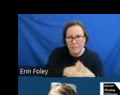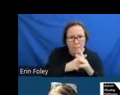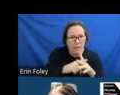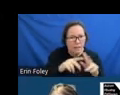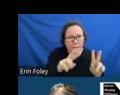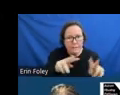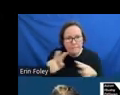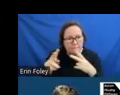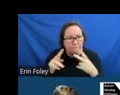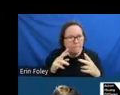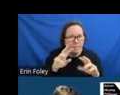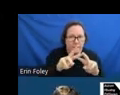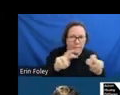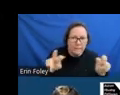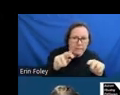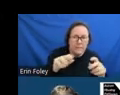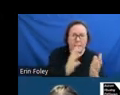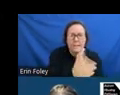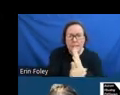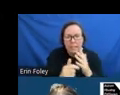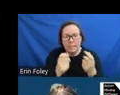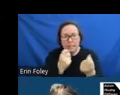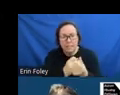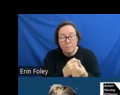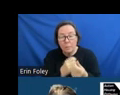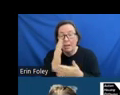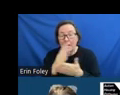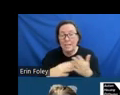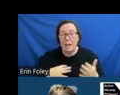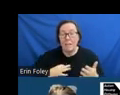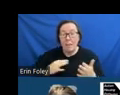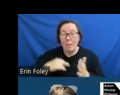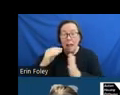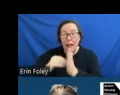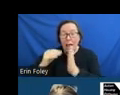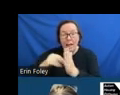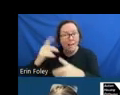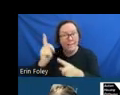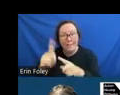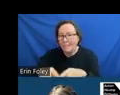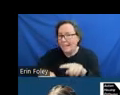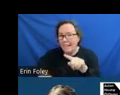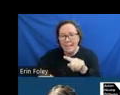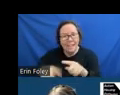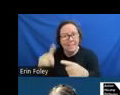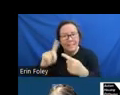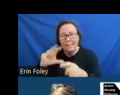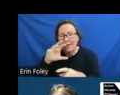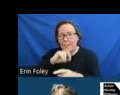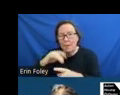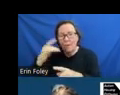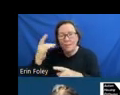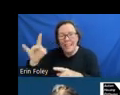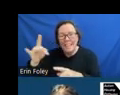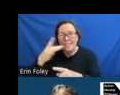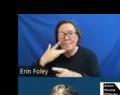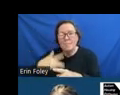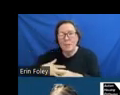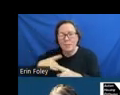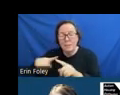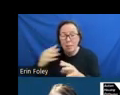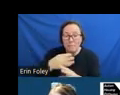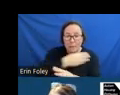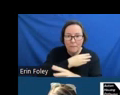you can't do until they turn 18. So assessing skills and supports is identifying the skills your